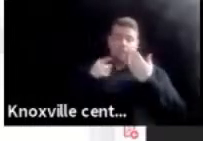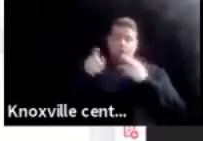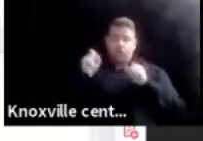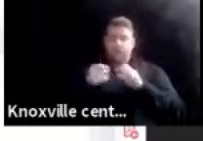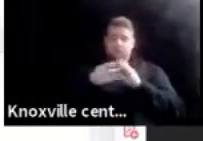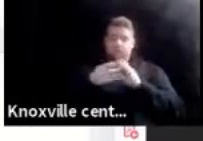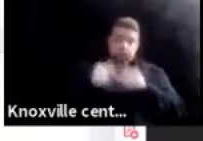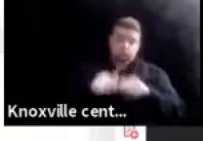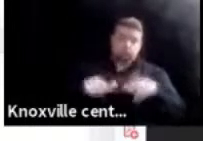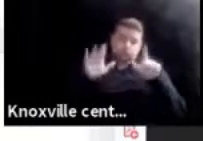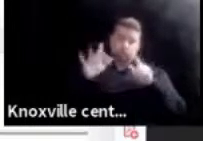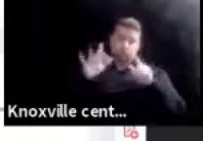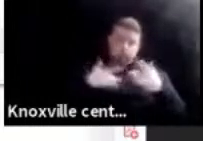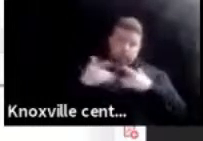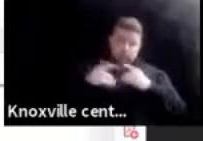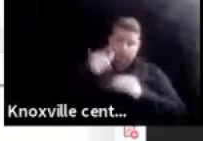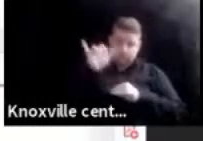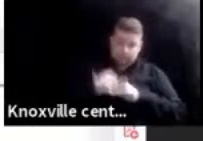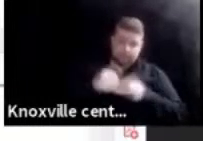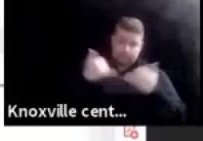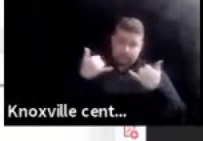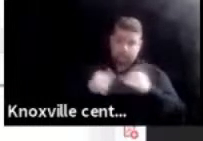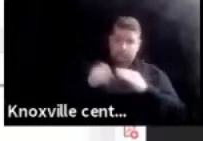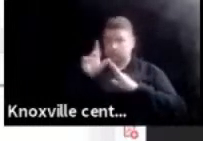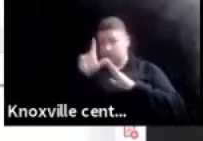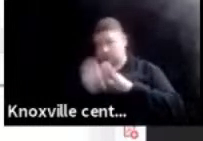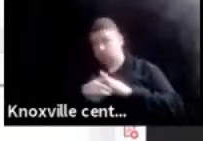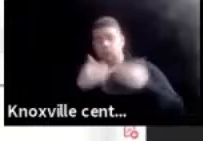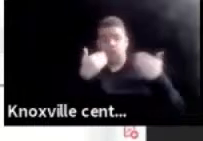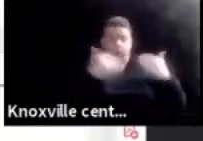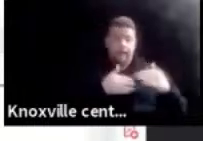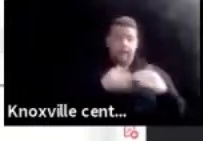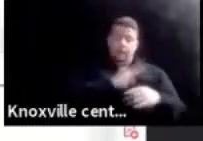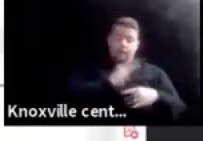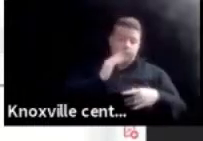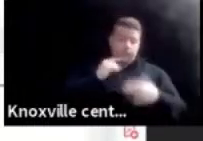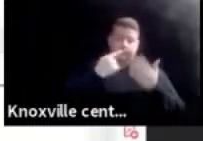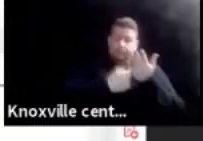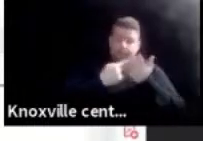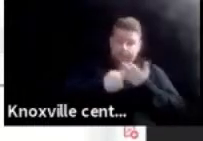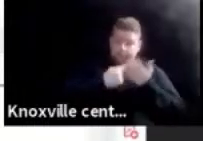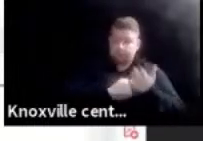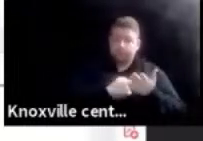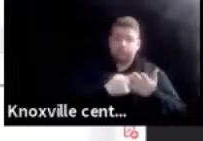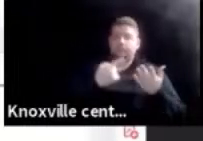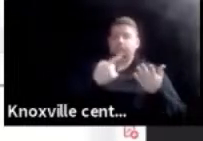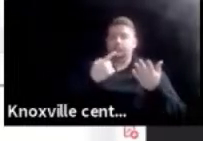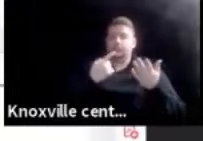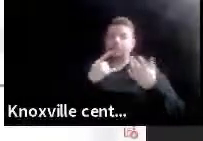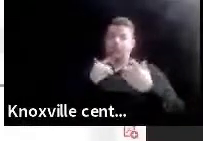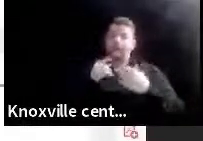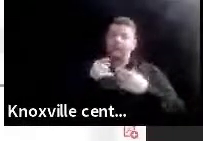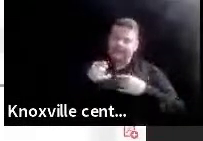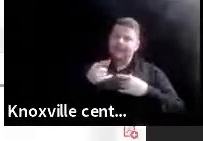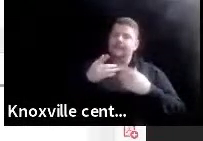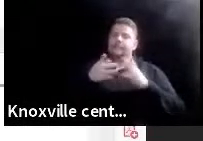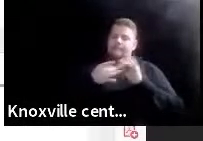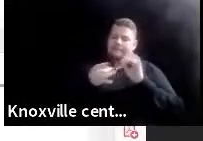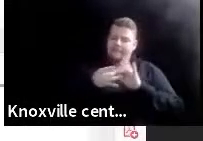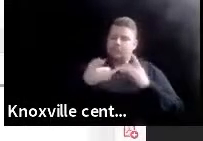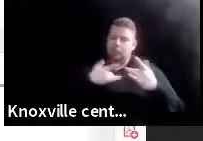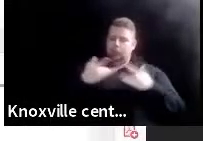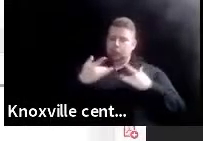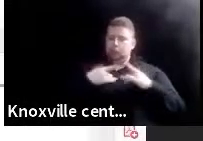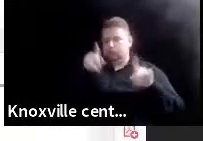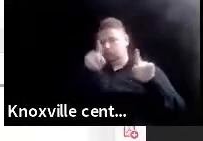up your concerns at this point, or if you just want to let the board discuss this. But he had mentioned some concerns that he had